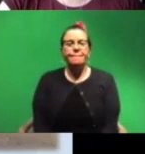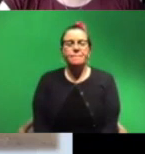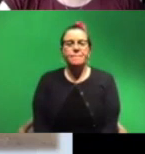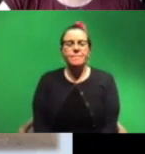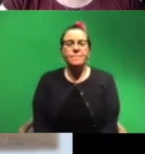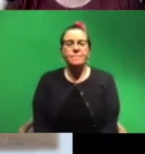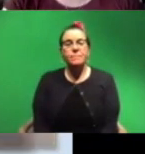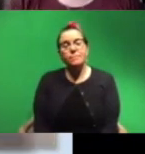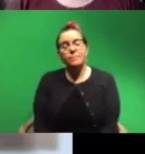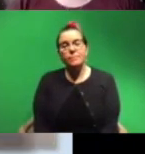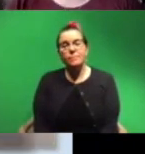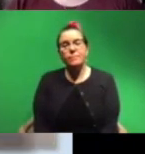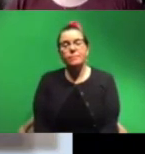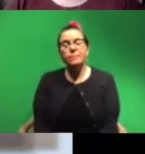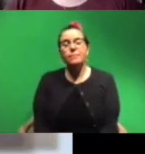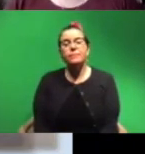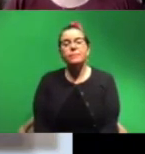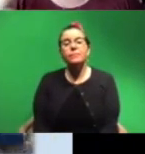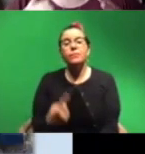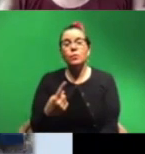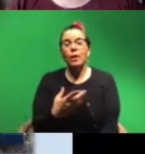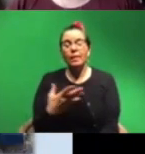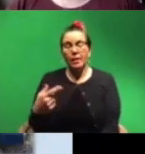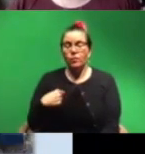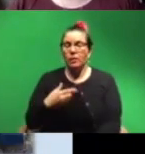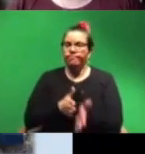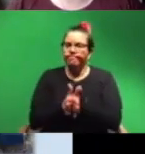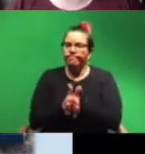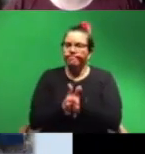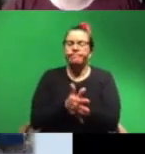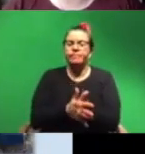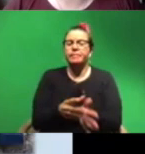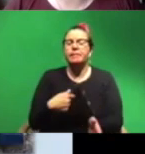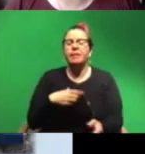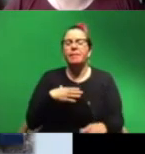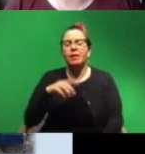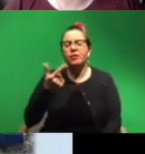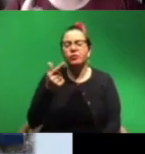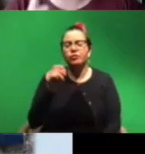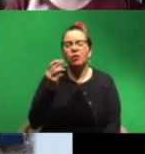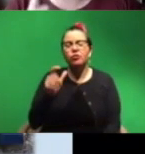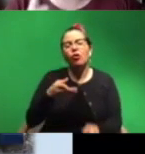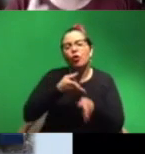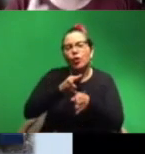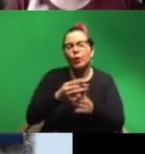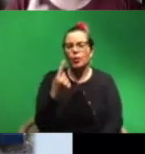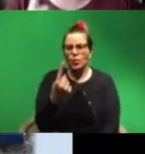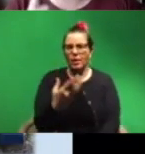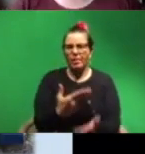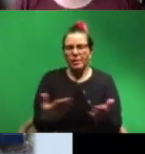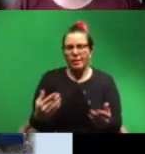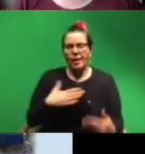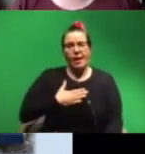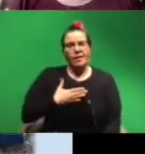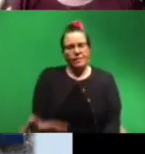yeah. And one of the things that's driven me through all of my kind of geological career is this one thing, and I have to confess it to